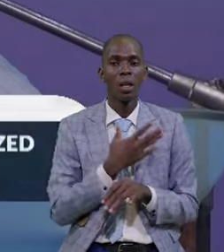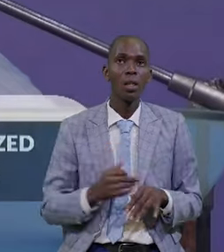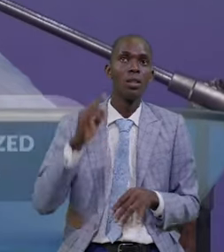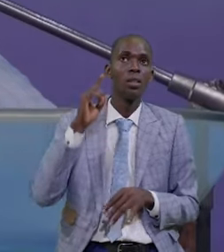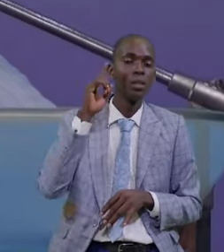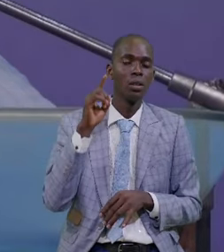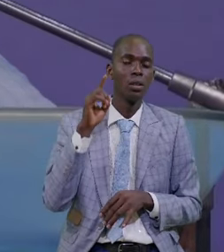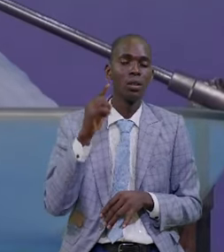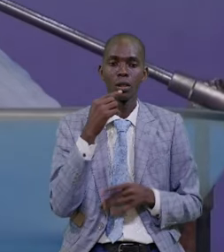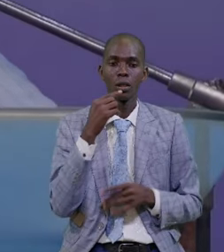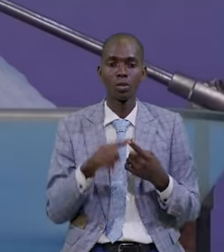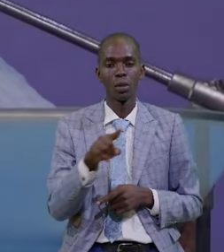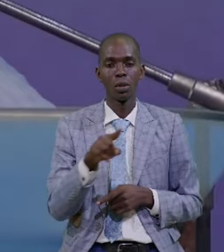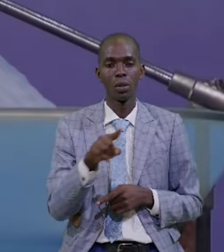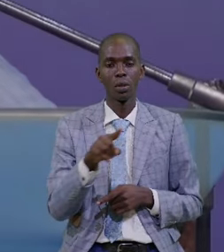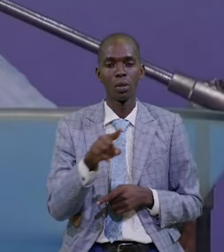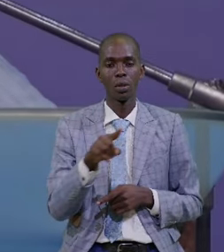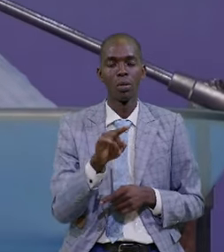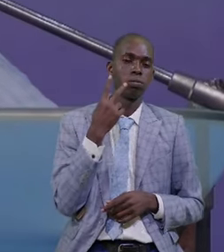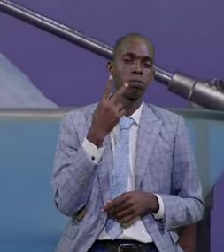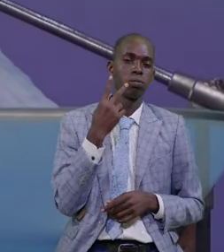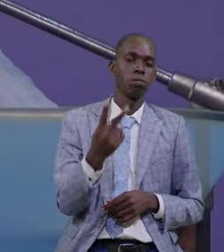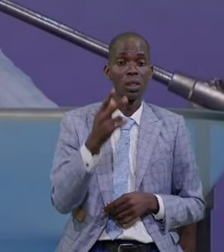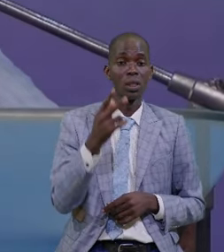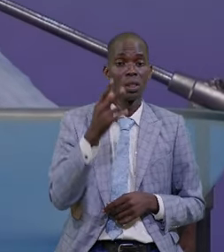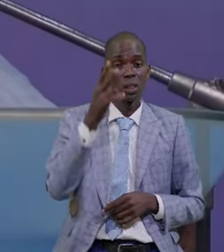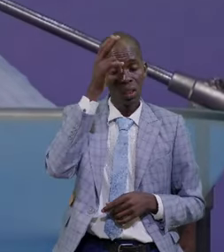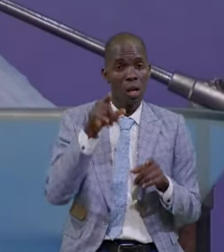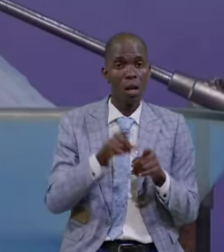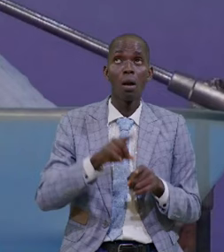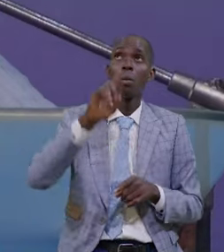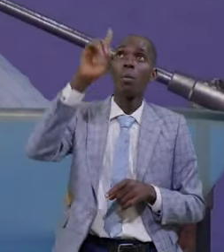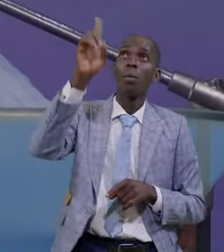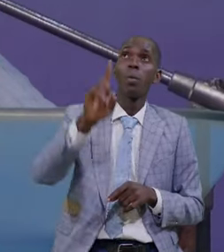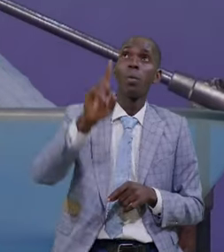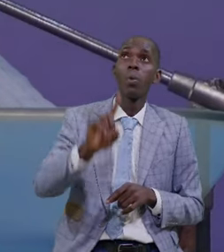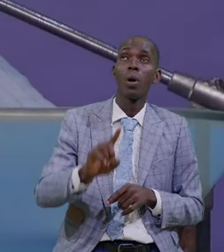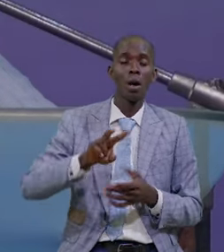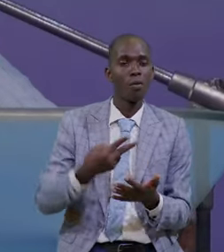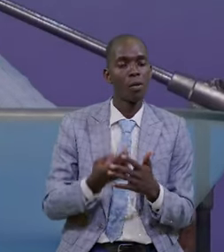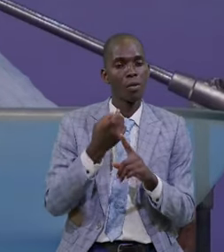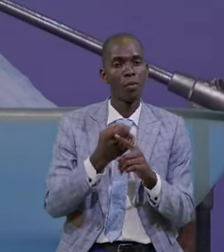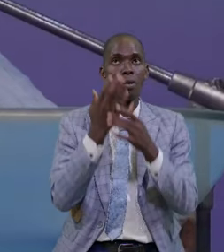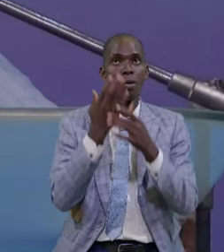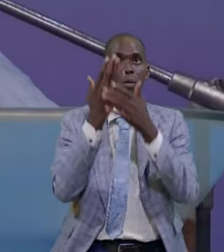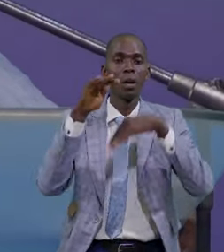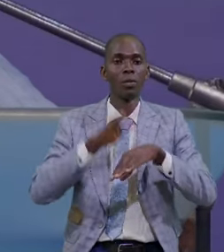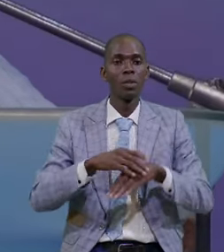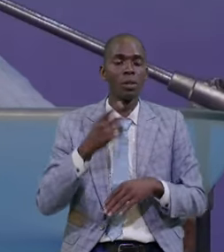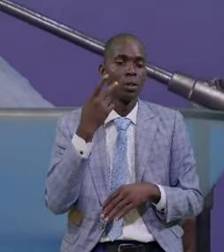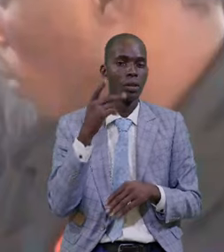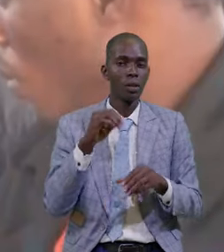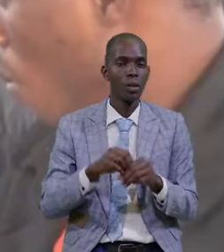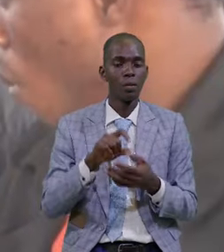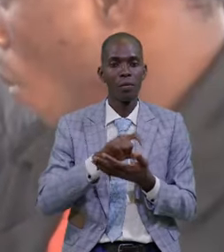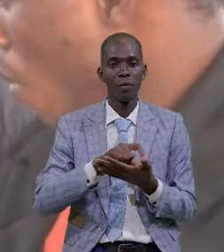I beheld Satan as lightning fall from heaven. Look at verse